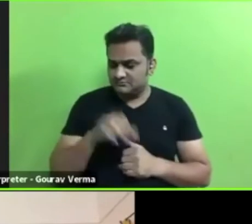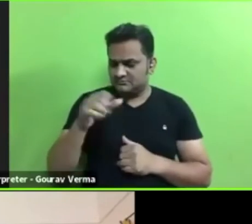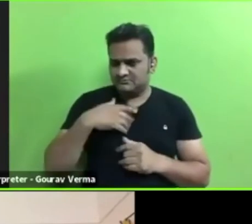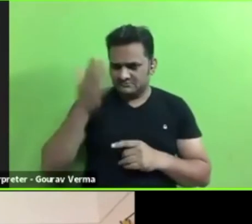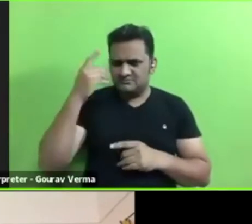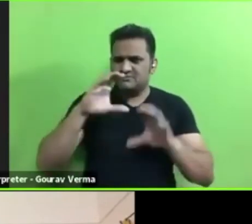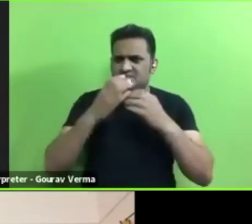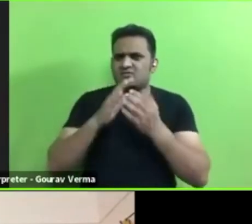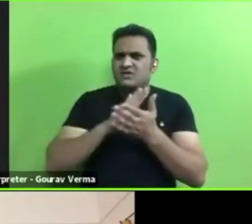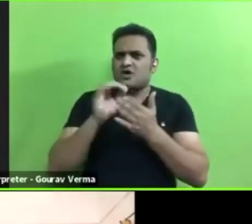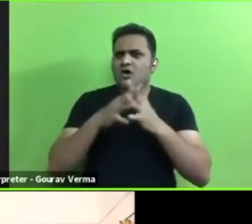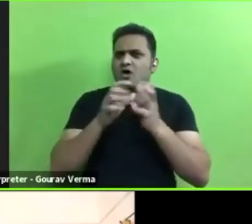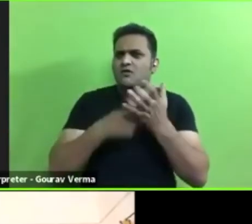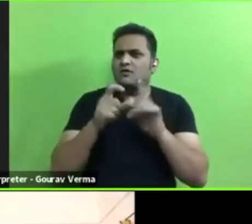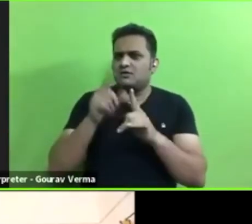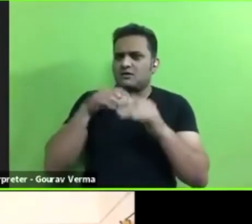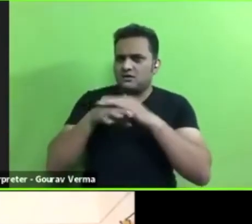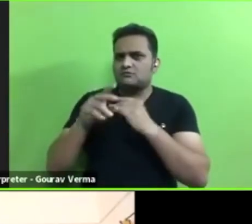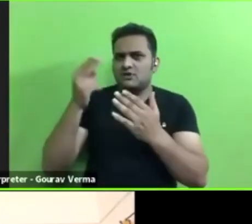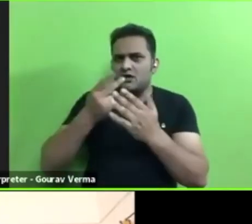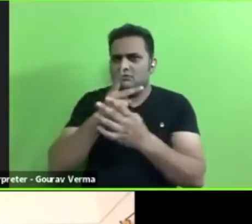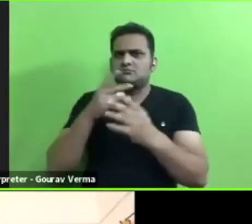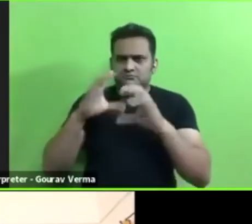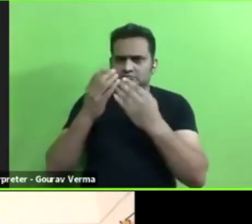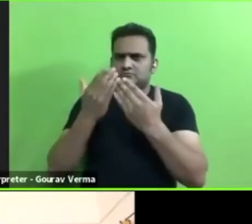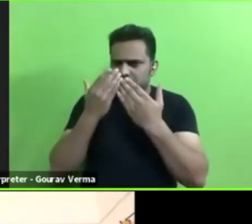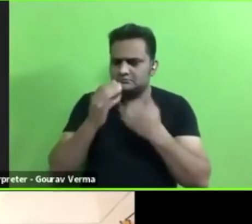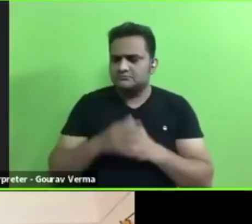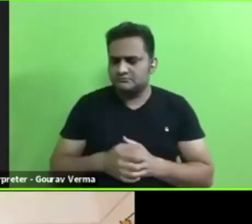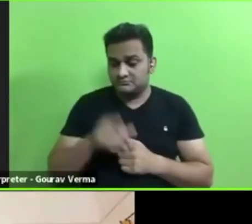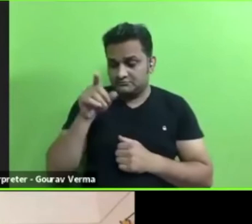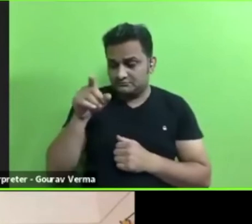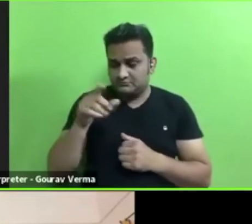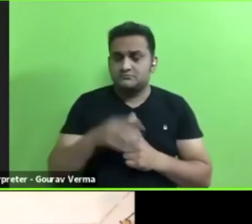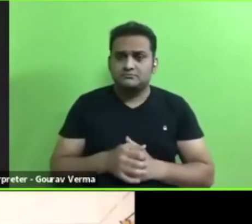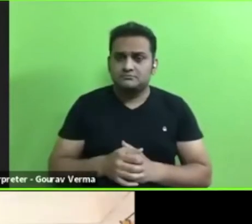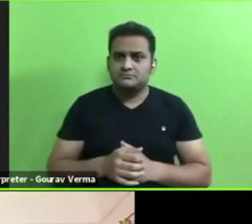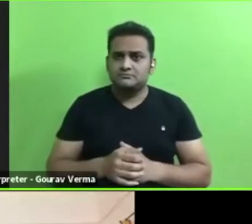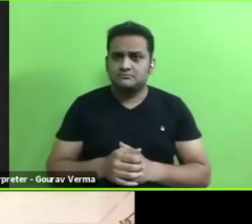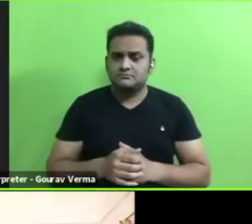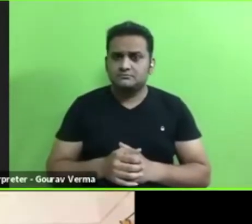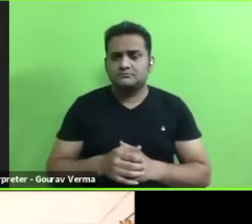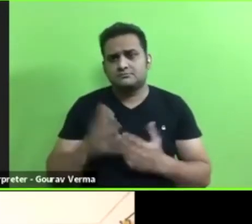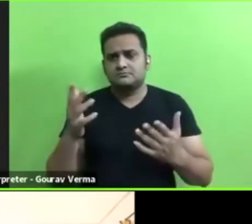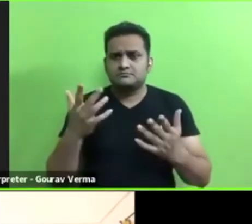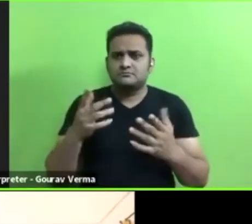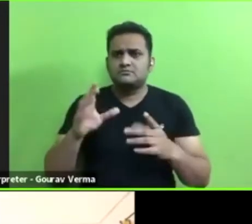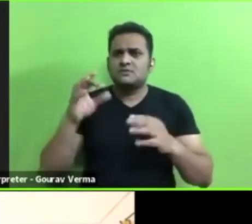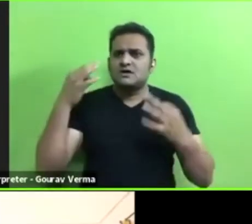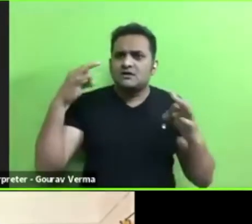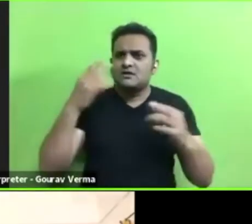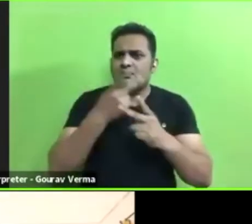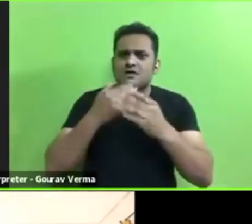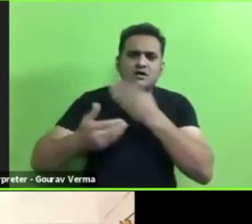Harvard on the history of art, where the quote-unquote classical art forms,